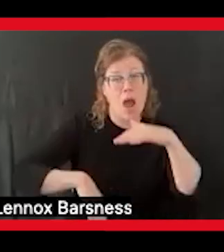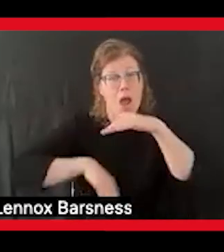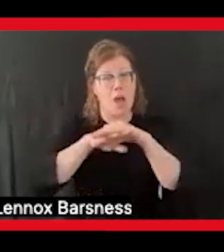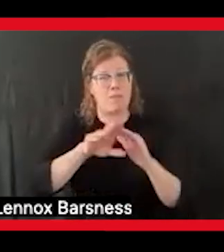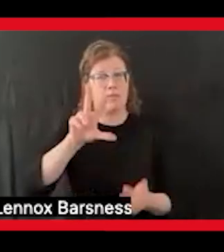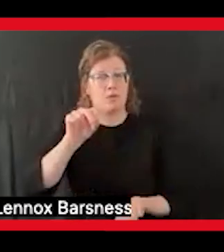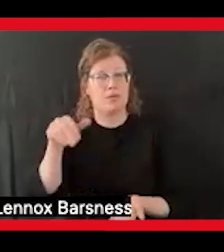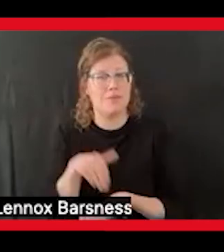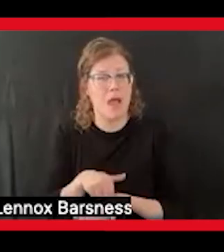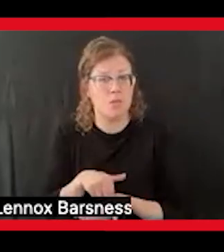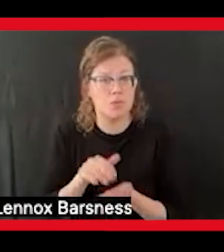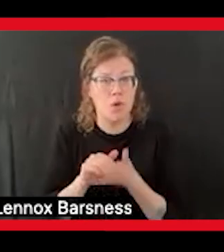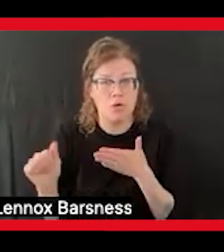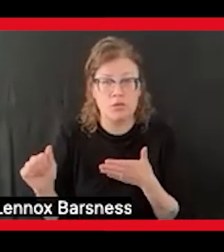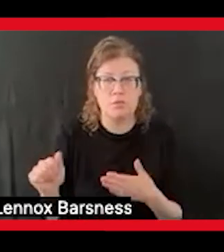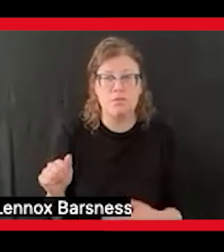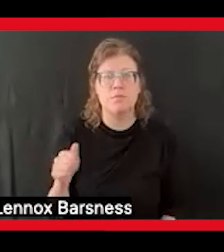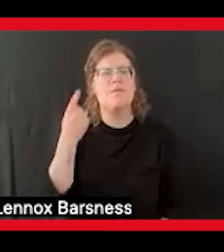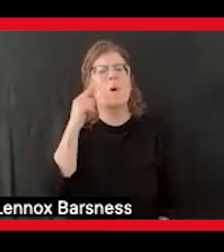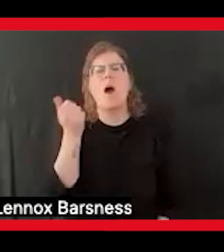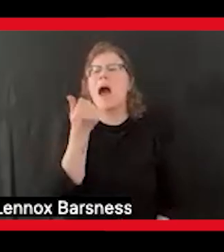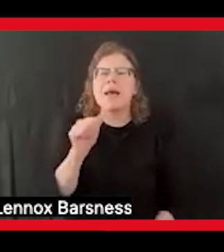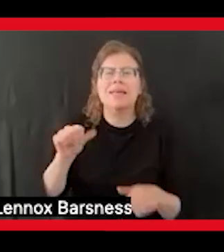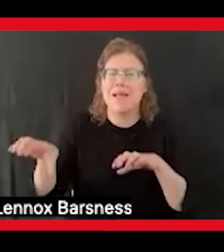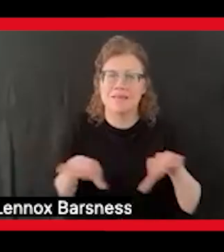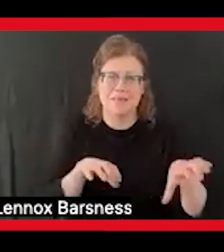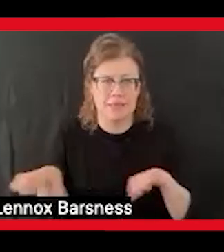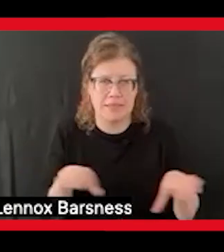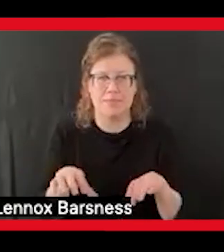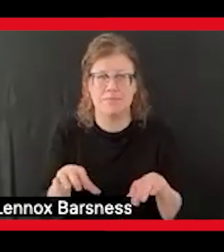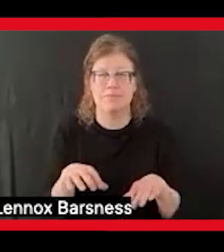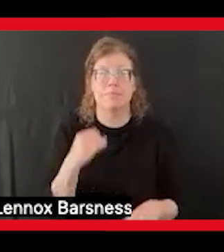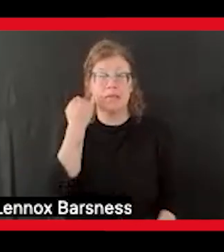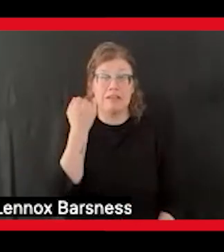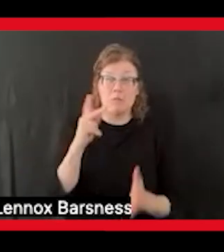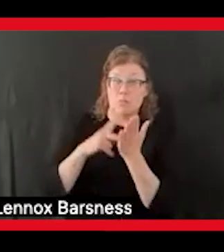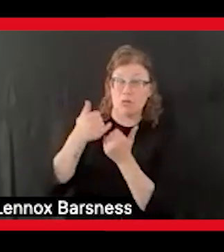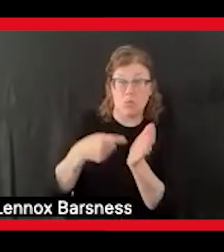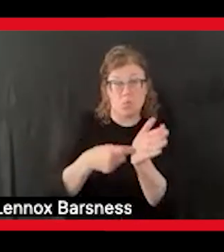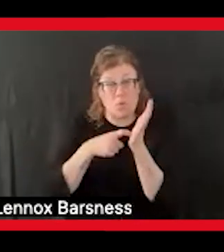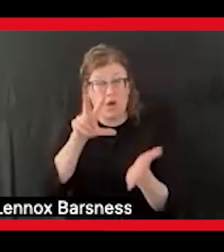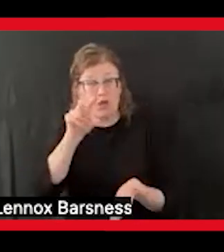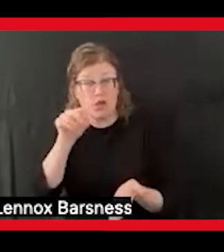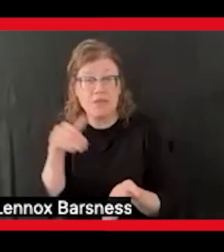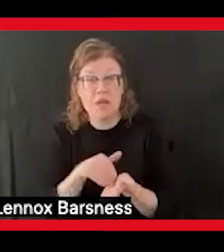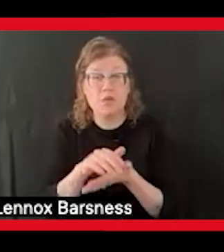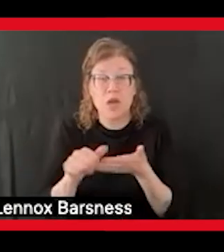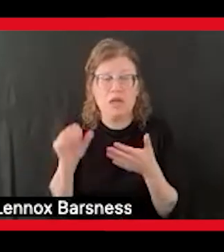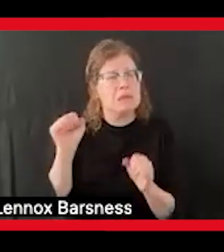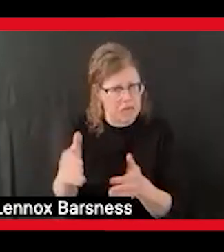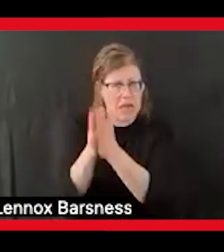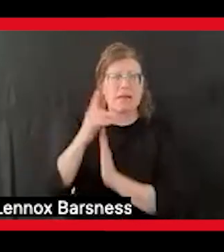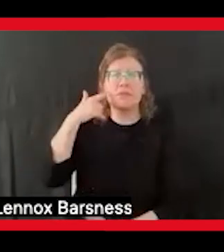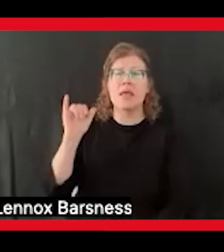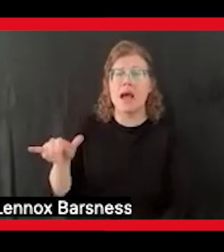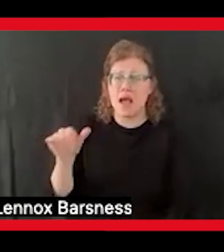entire $30,000, you can ask for that. If your project requires only $4,000, you can ask for